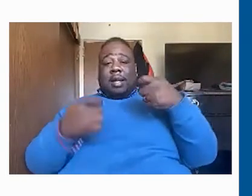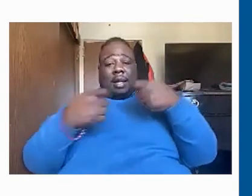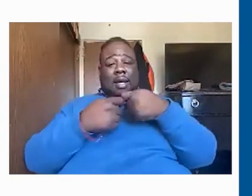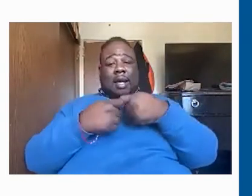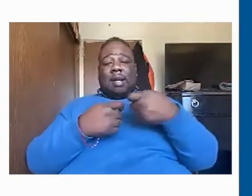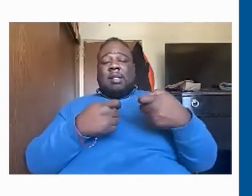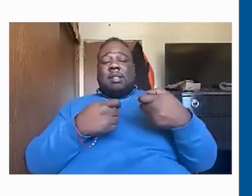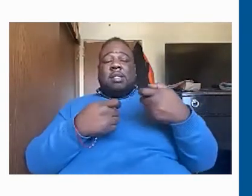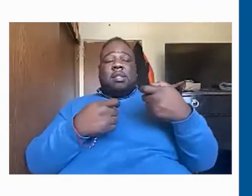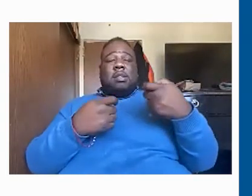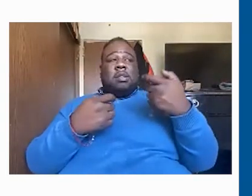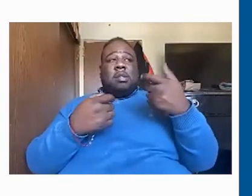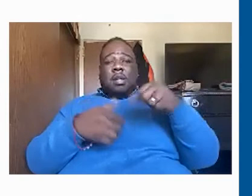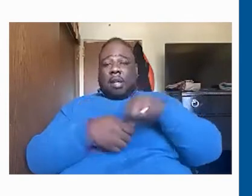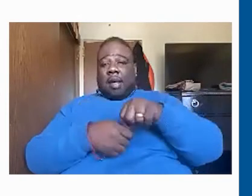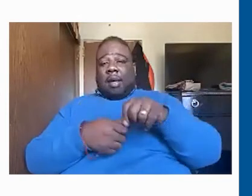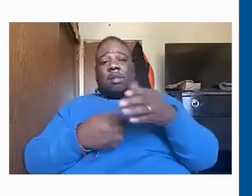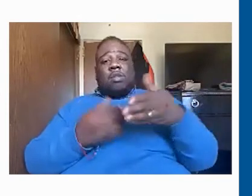emergency.